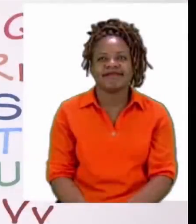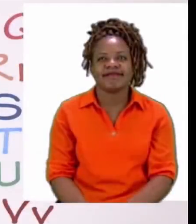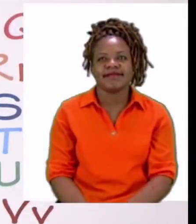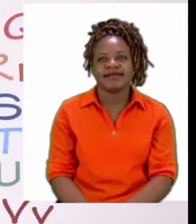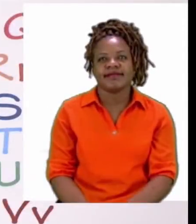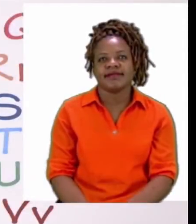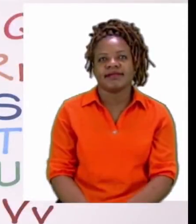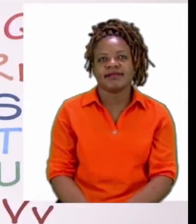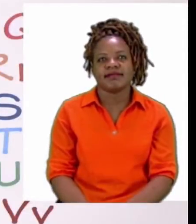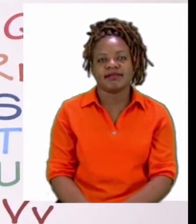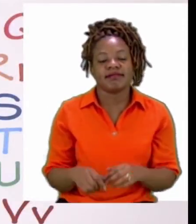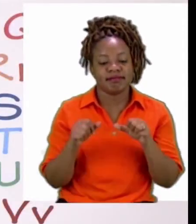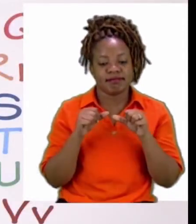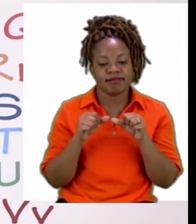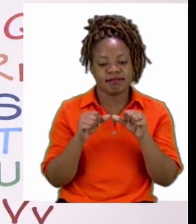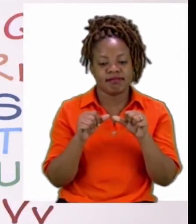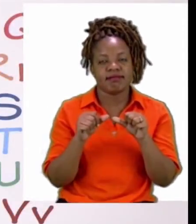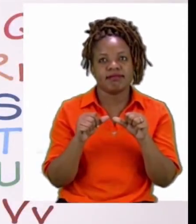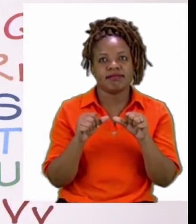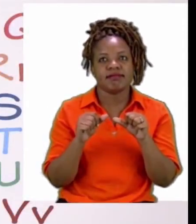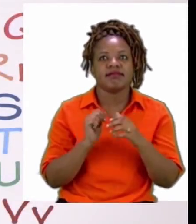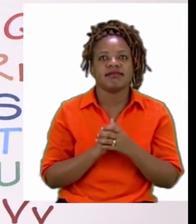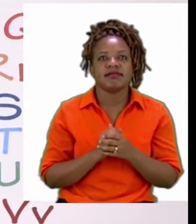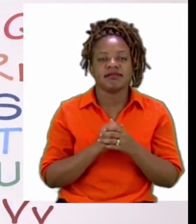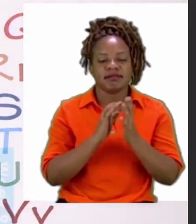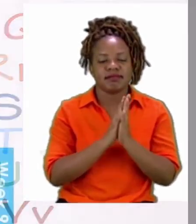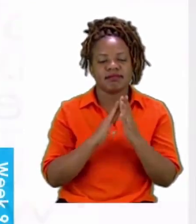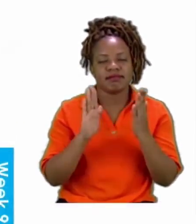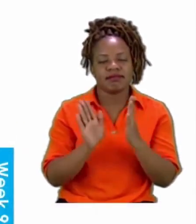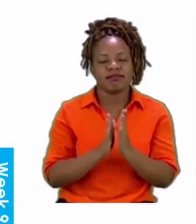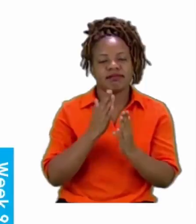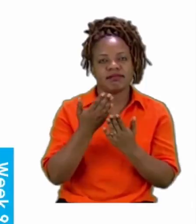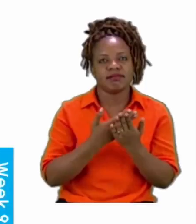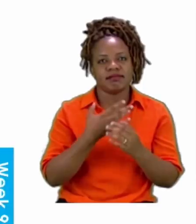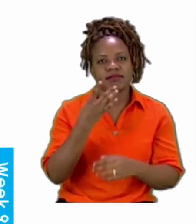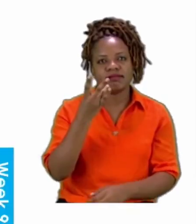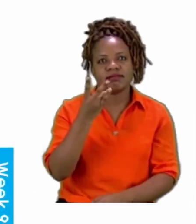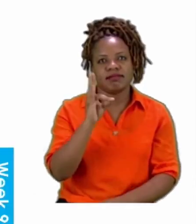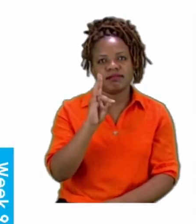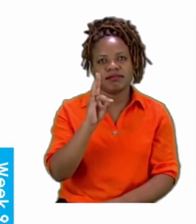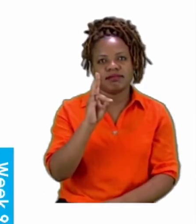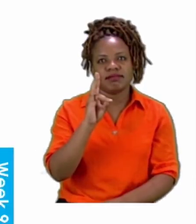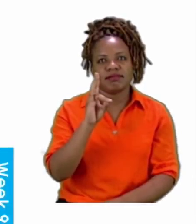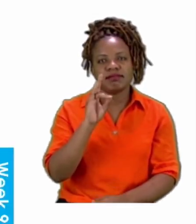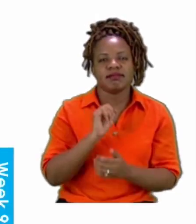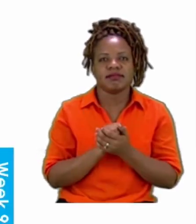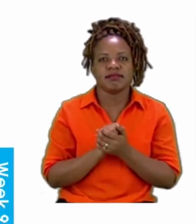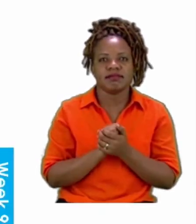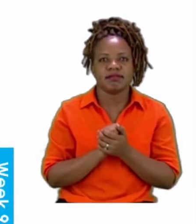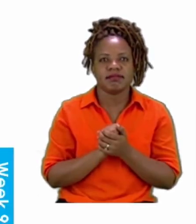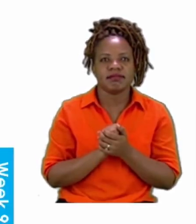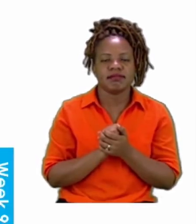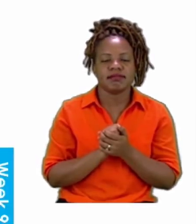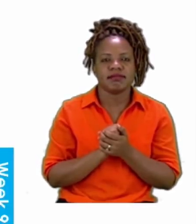For our exercise now, boys and girls, let us turn to page 7. On page 7, we are going to be